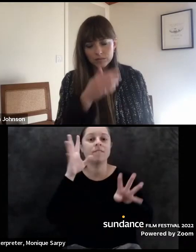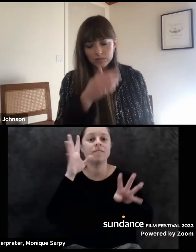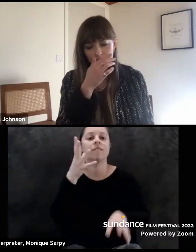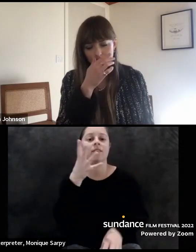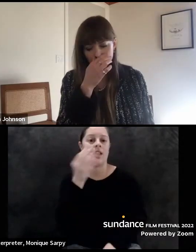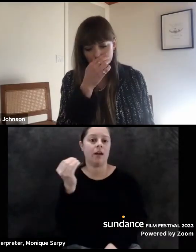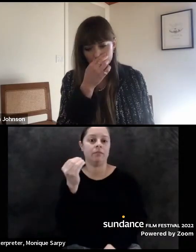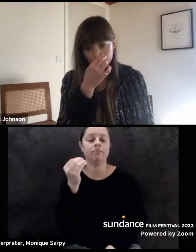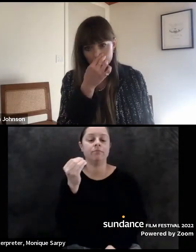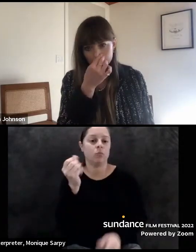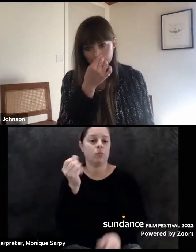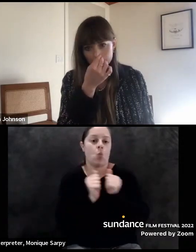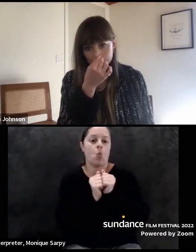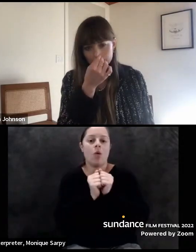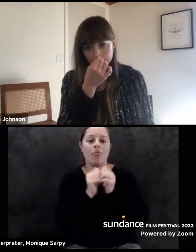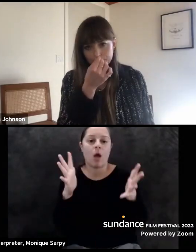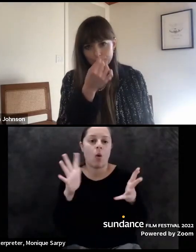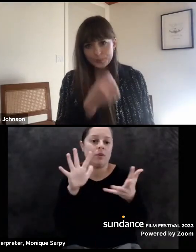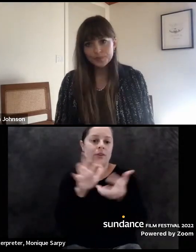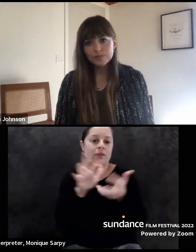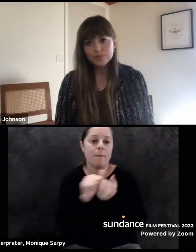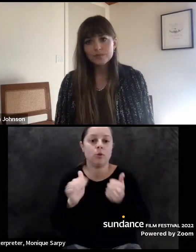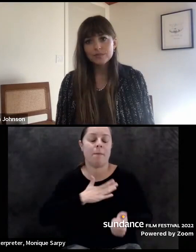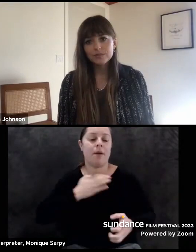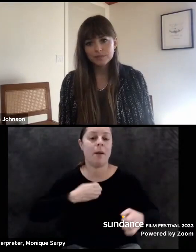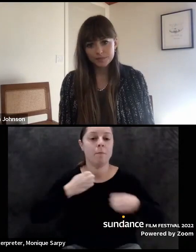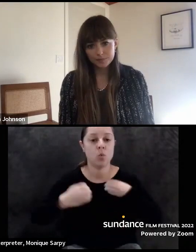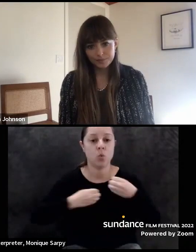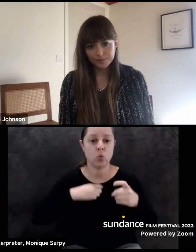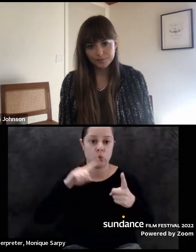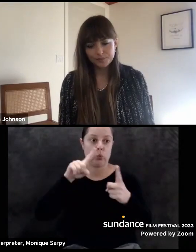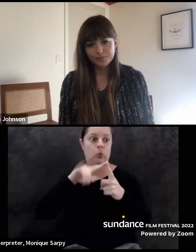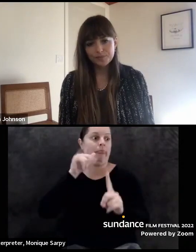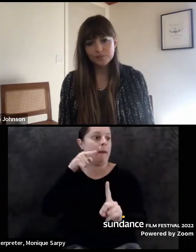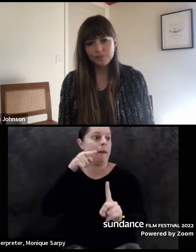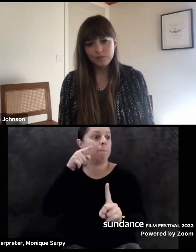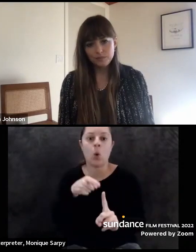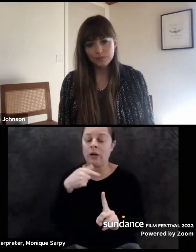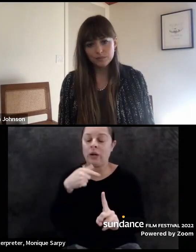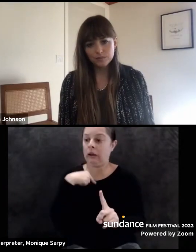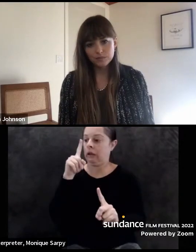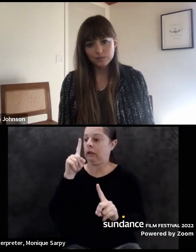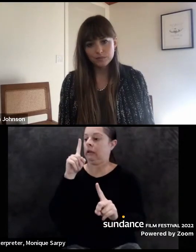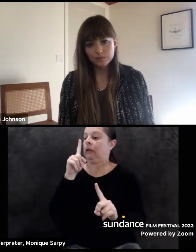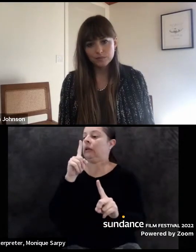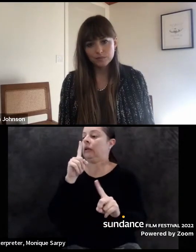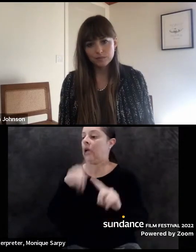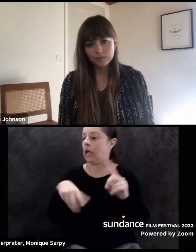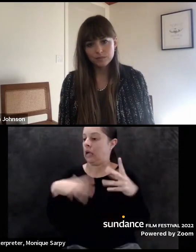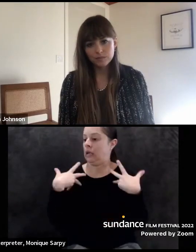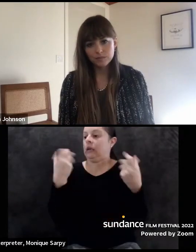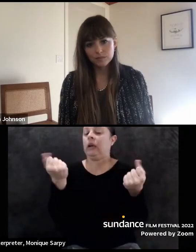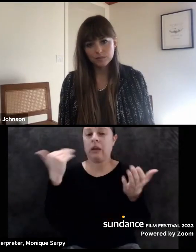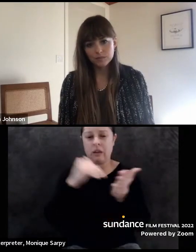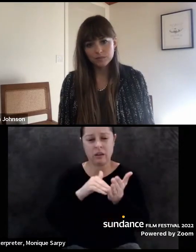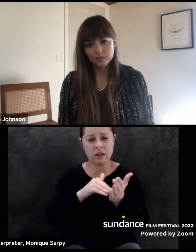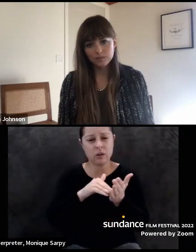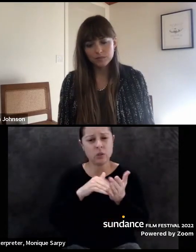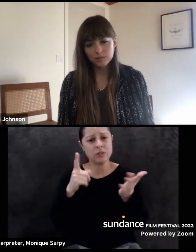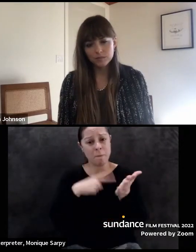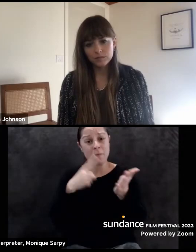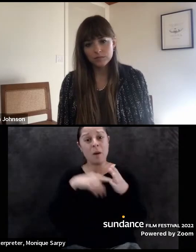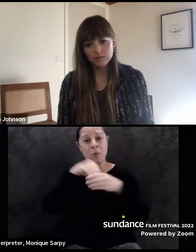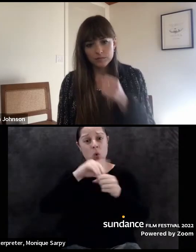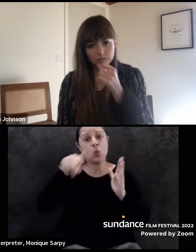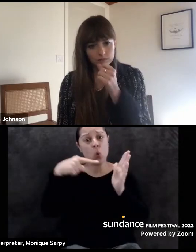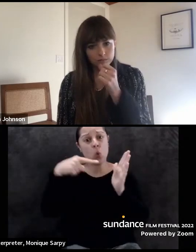without totally damaging my emotions to the point of no return. And when you do lose yourself in roles. I remember hearing that as a